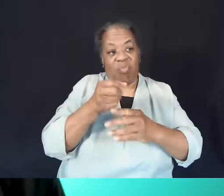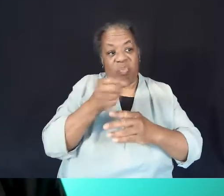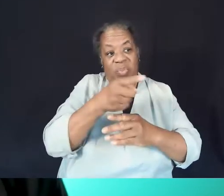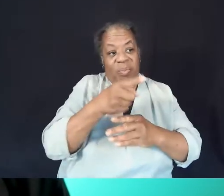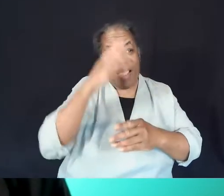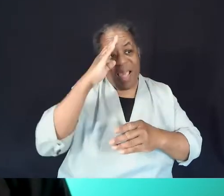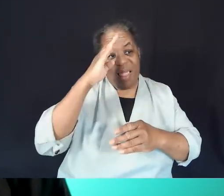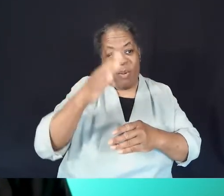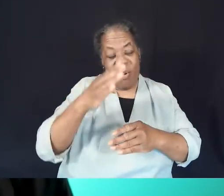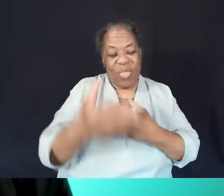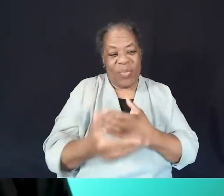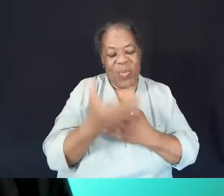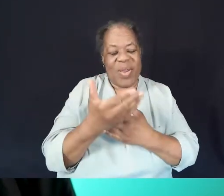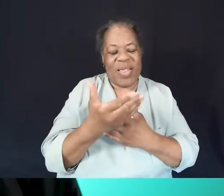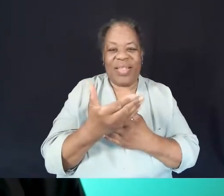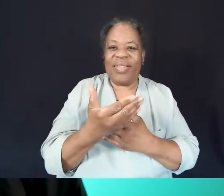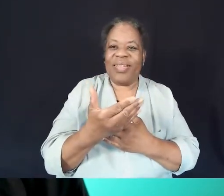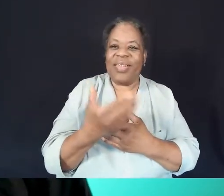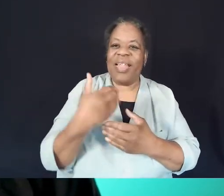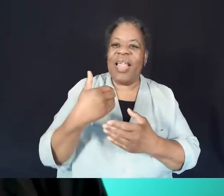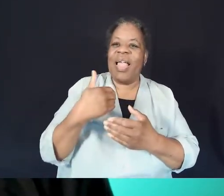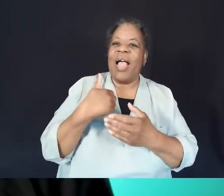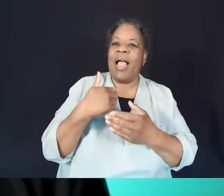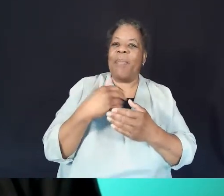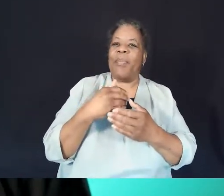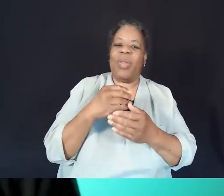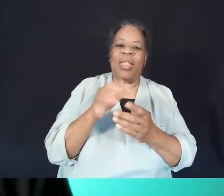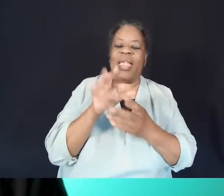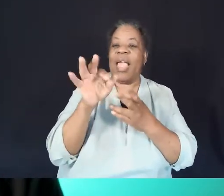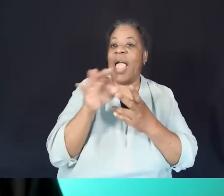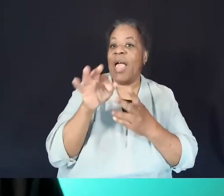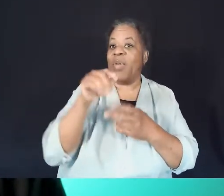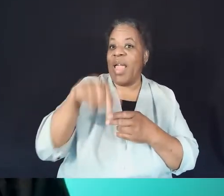today. I'll put a countdown up and we'll be right back in a minute.